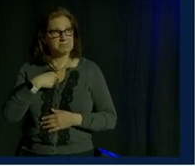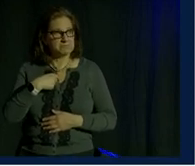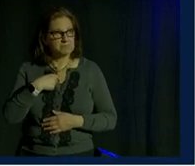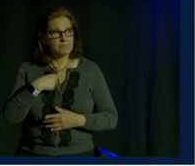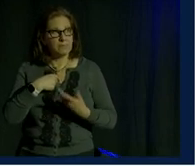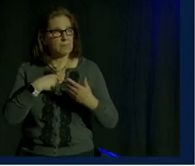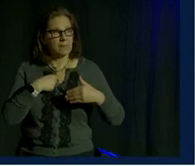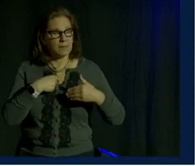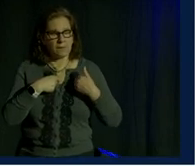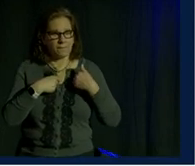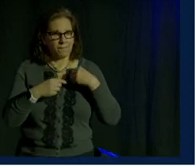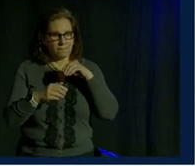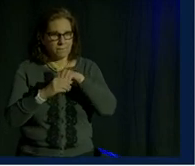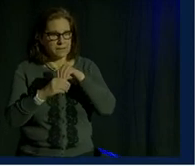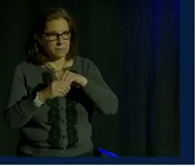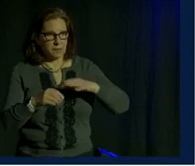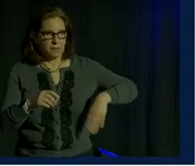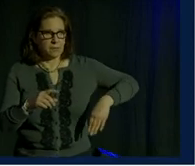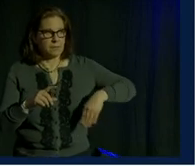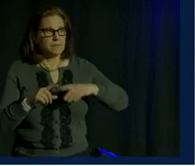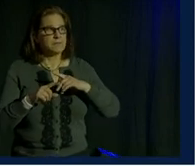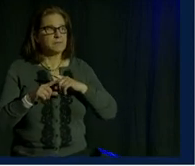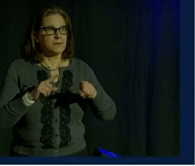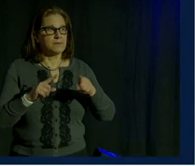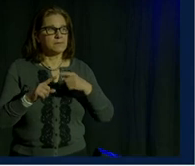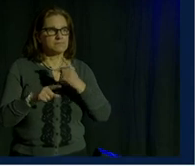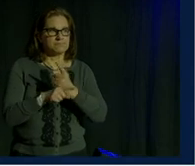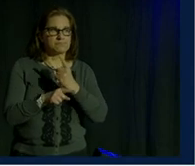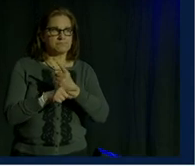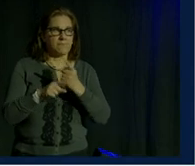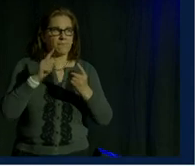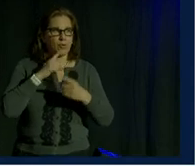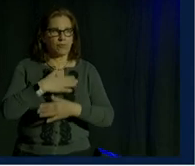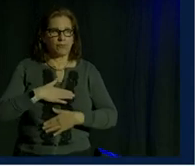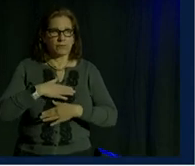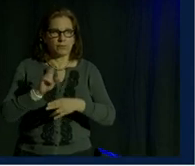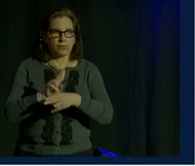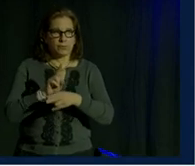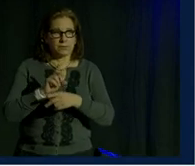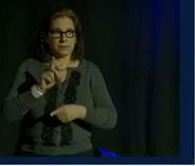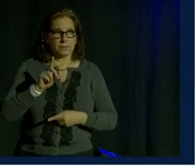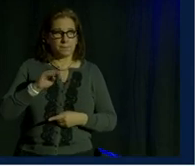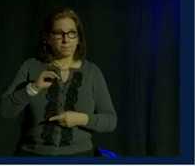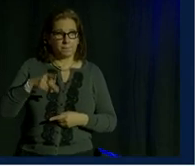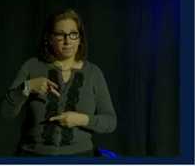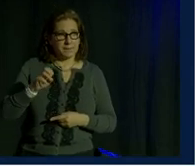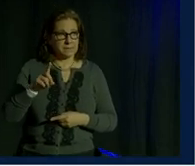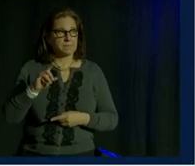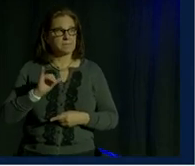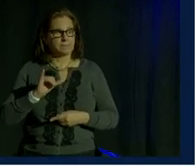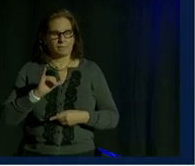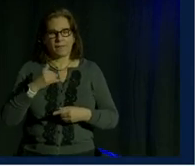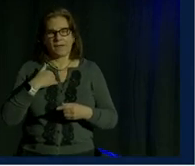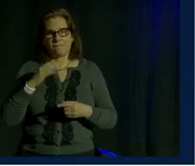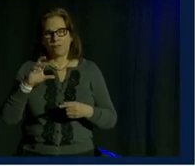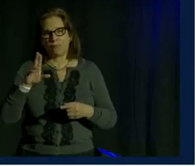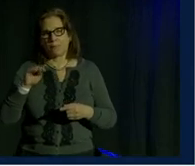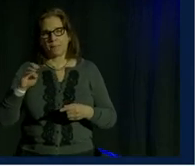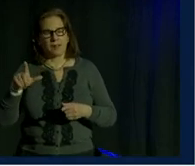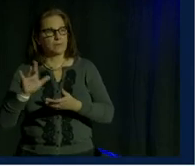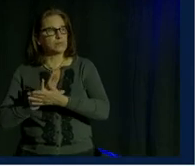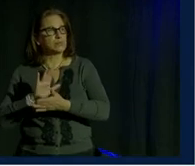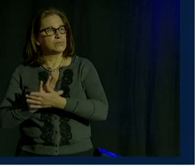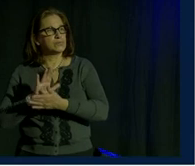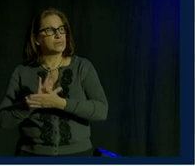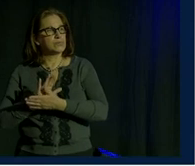any assets in Ivy City which are appropriate for recreational use. However, DMPED does have the Crummell School asset